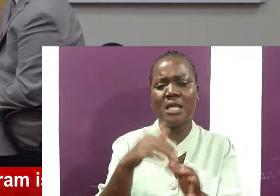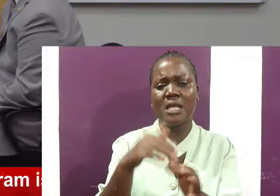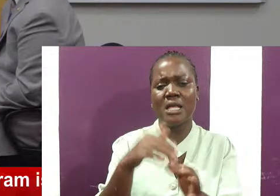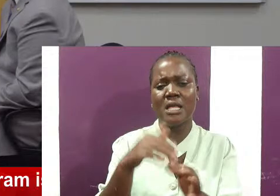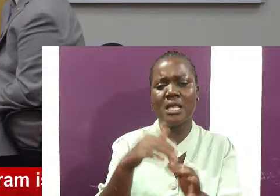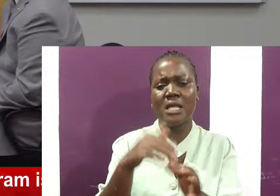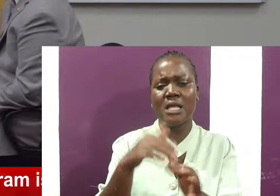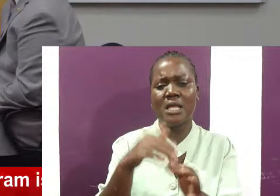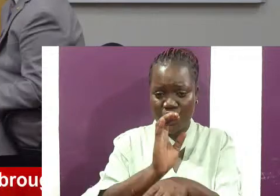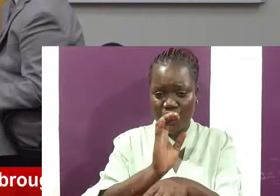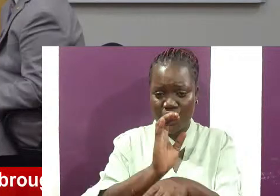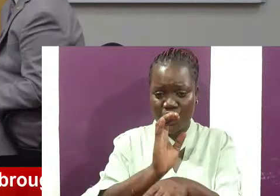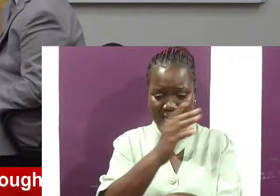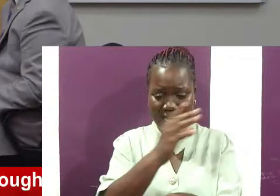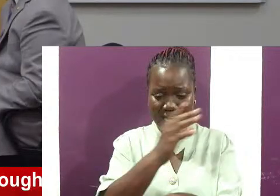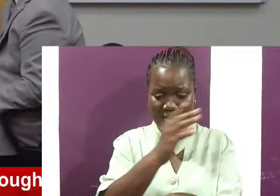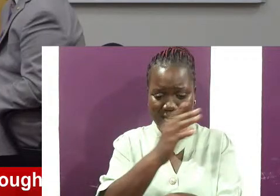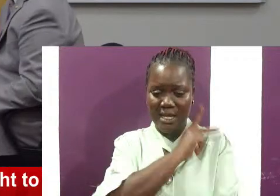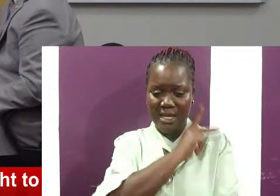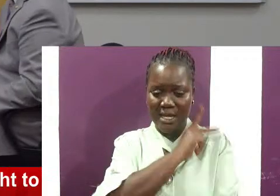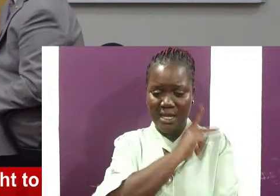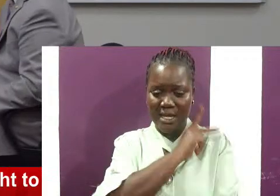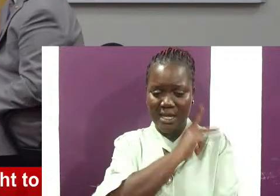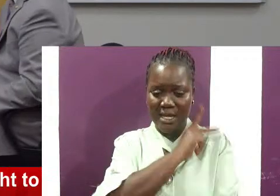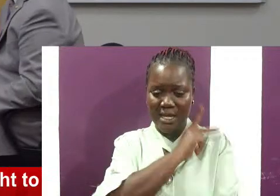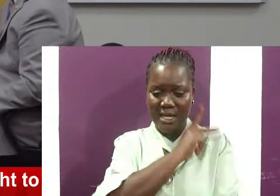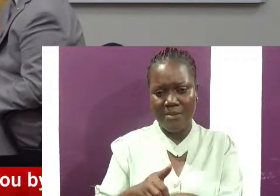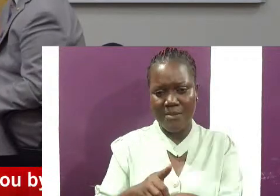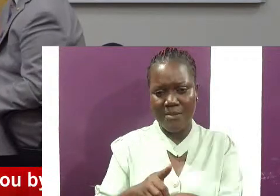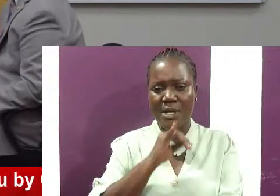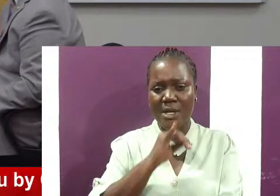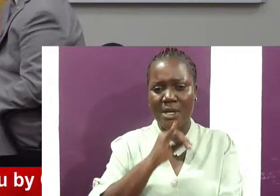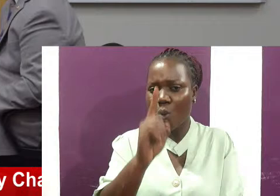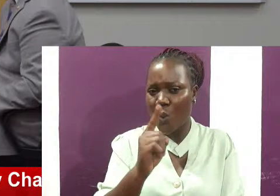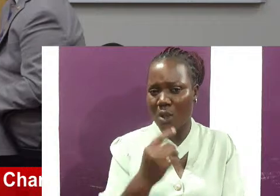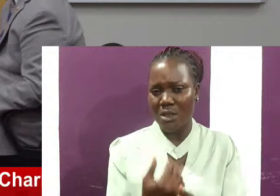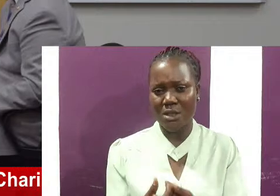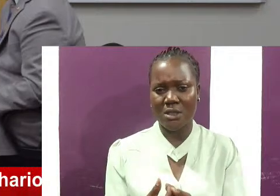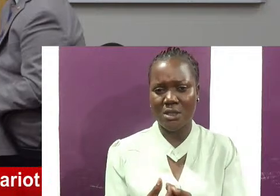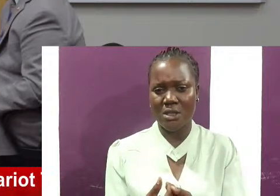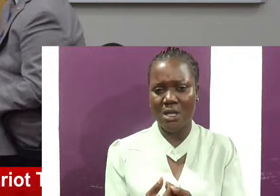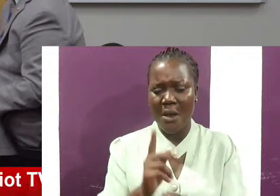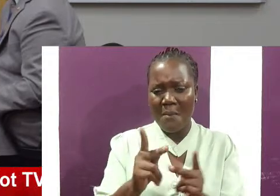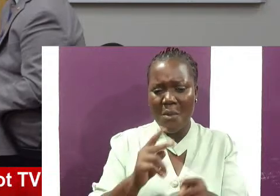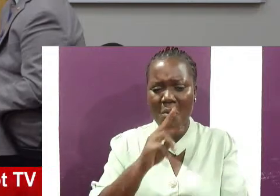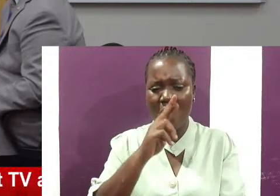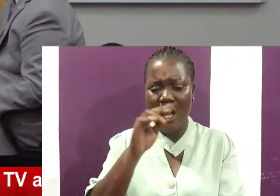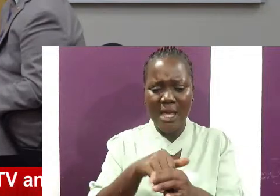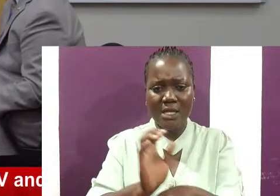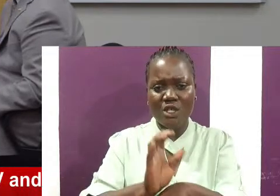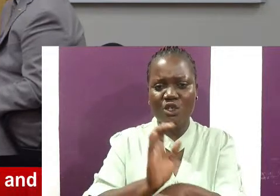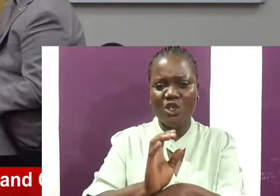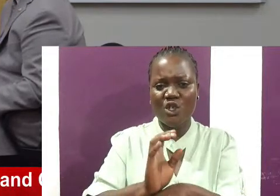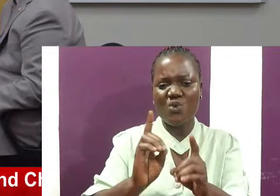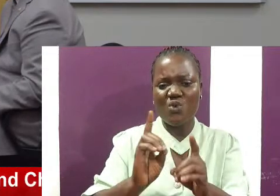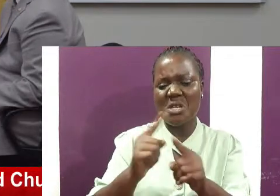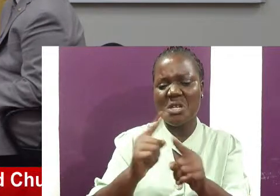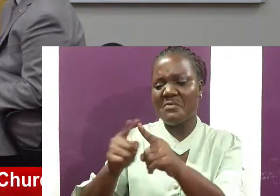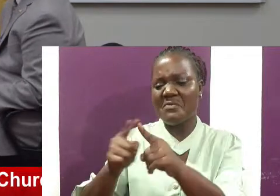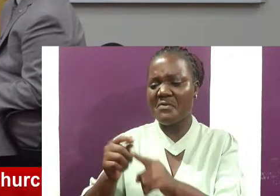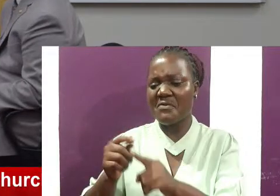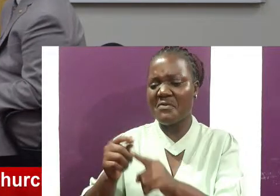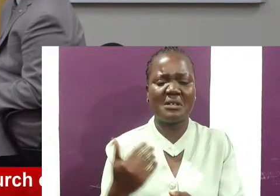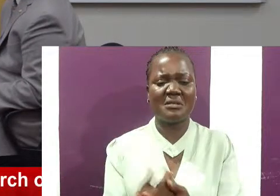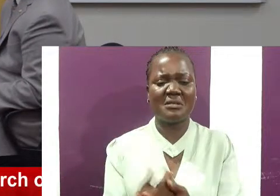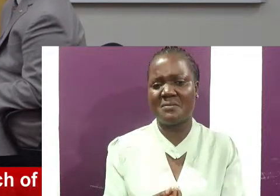will is not done in the church? People are in the church sinning. People are in the church doing all kinds of things. And so if God